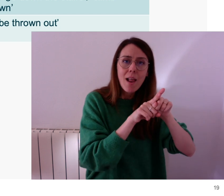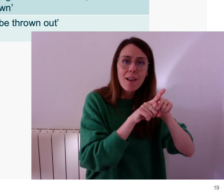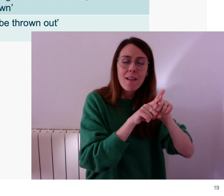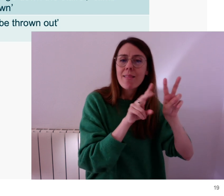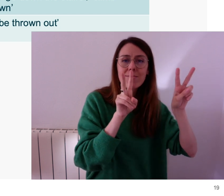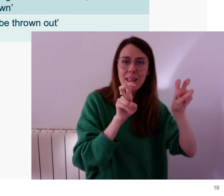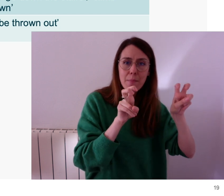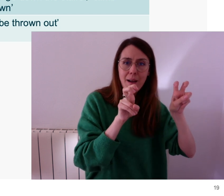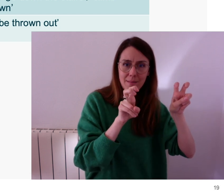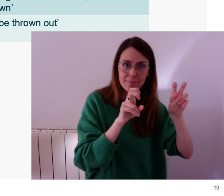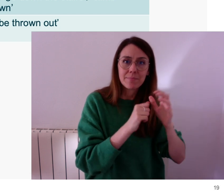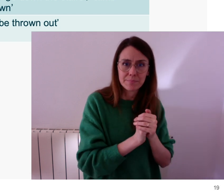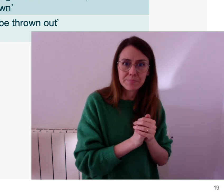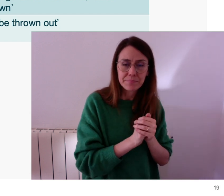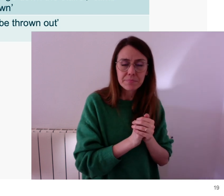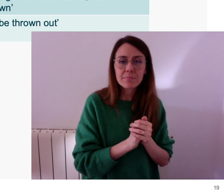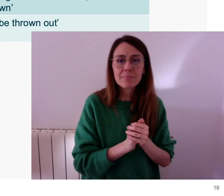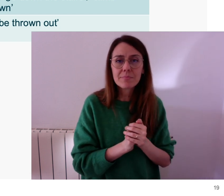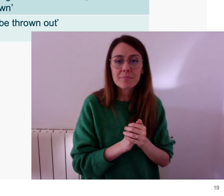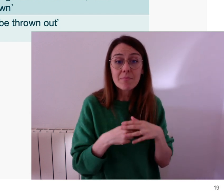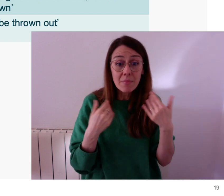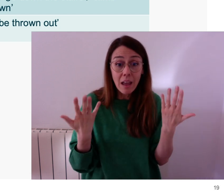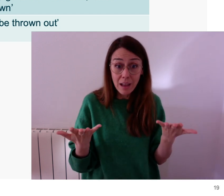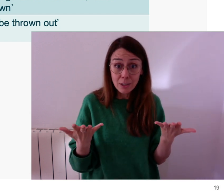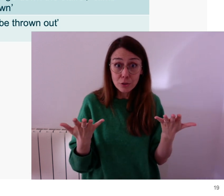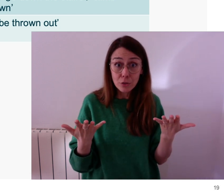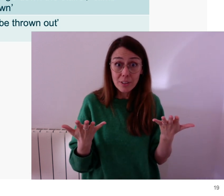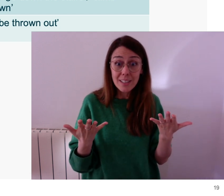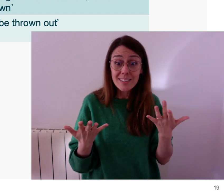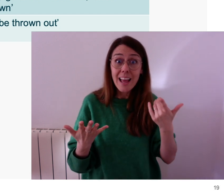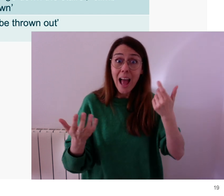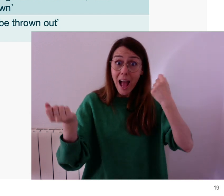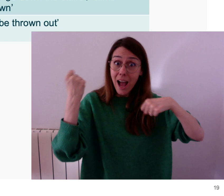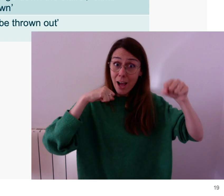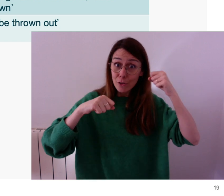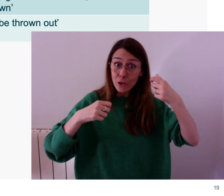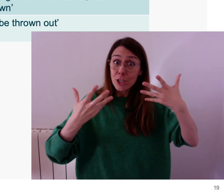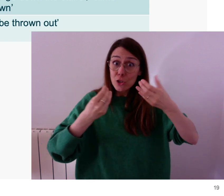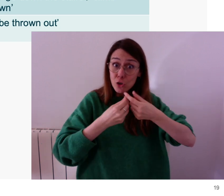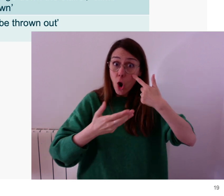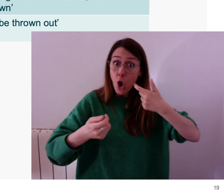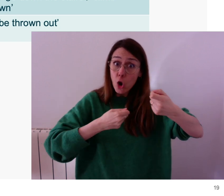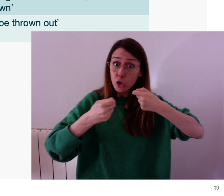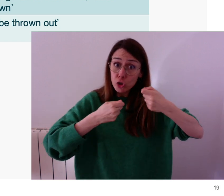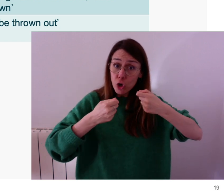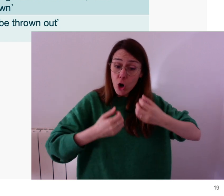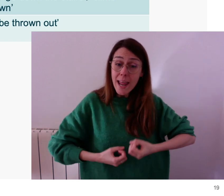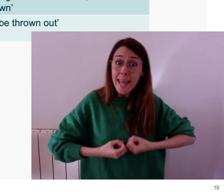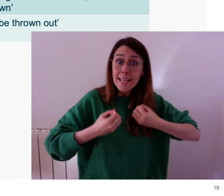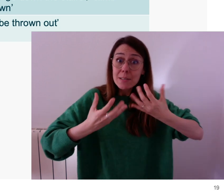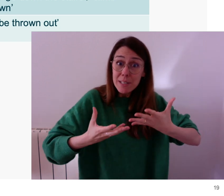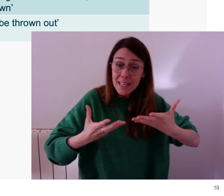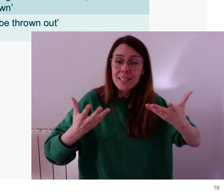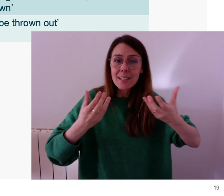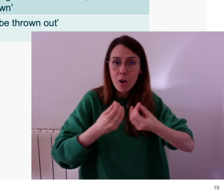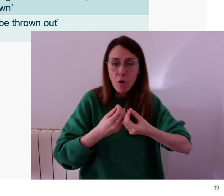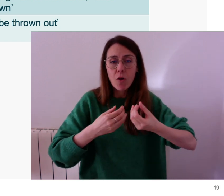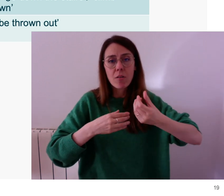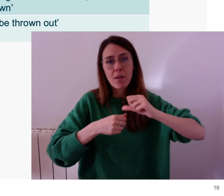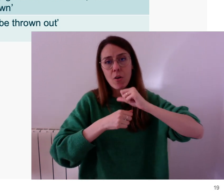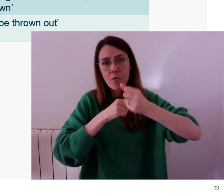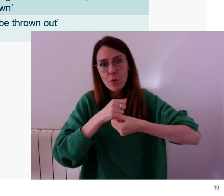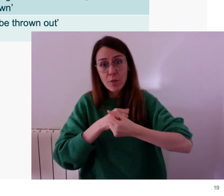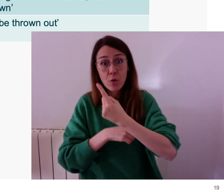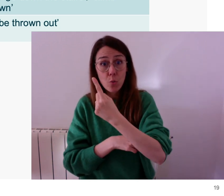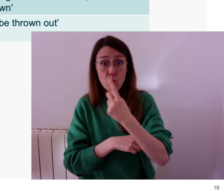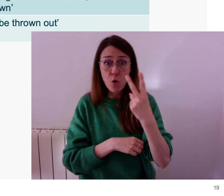down. In the uncontrolled class, we find intransitive and accusative verbs. So